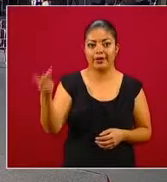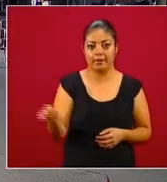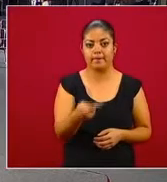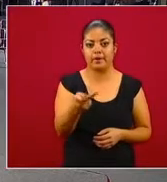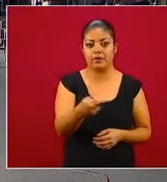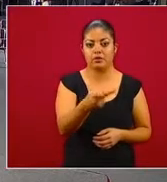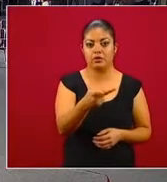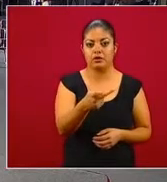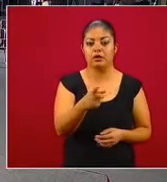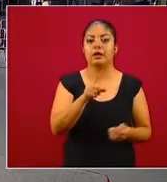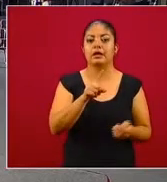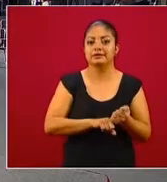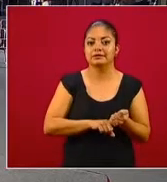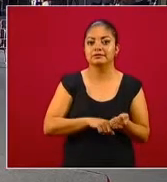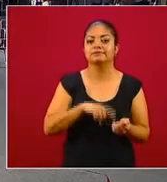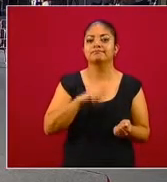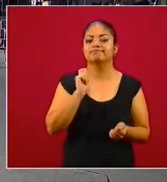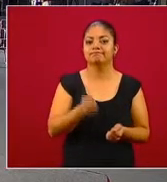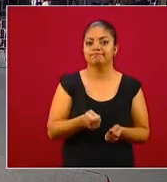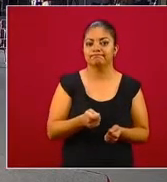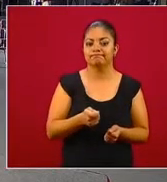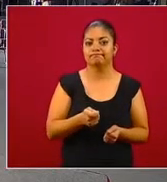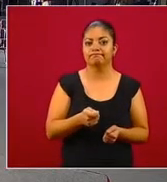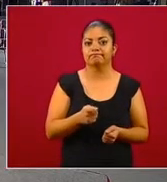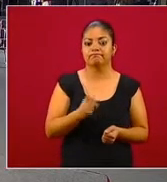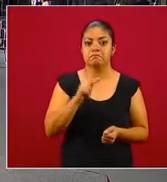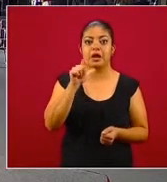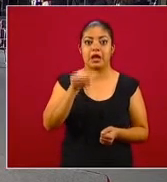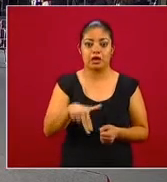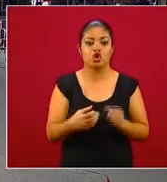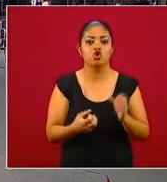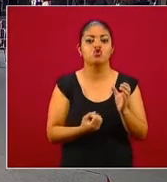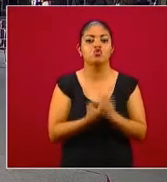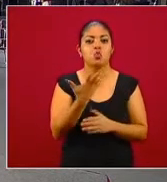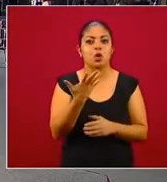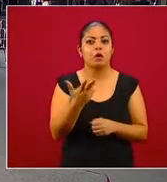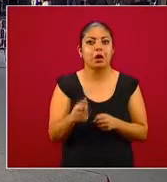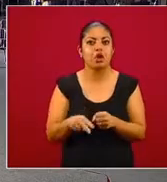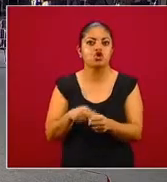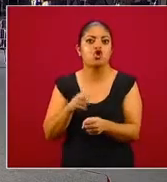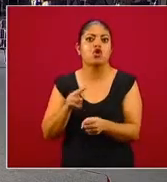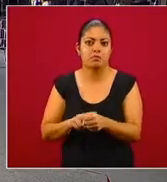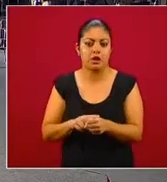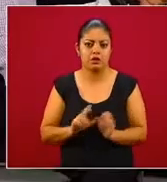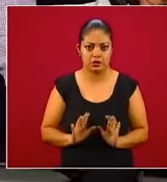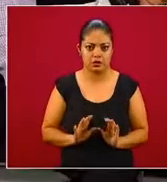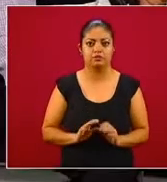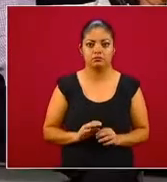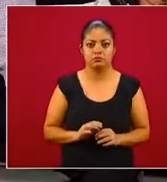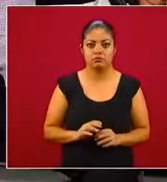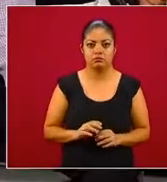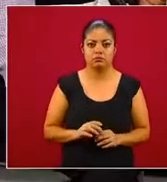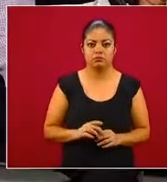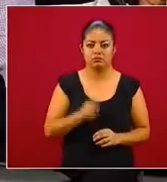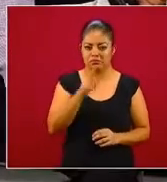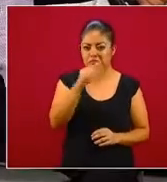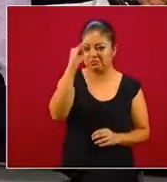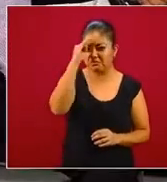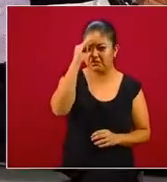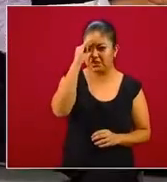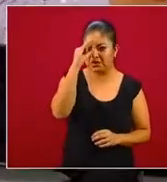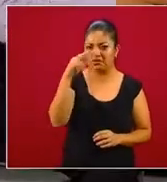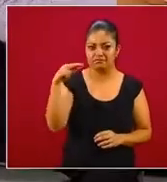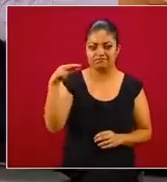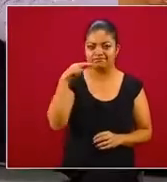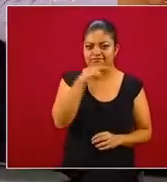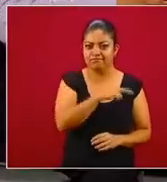you with referente al reference plan to de la the nueva new normalidad. normal plan. Doctor, ¿no será muy Wouldn't it precipitado be a